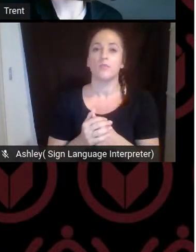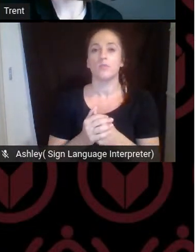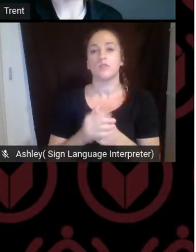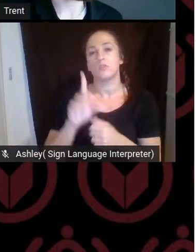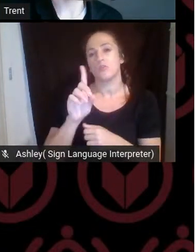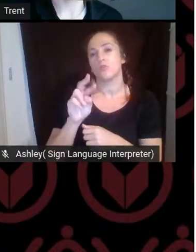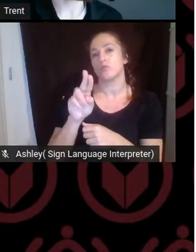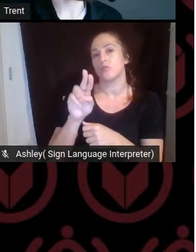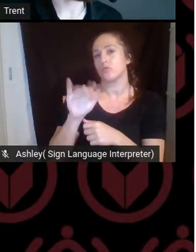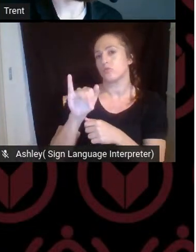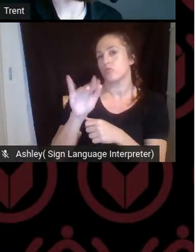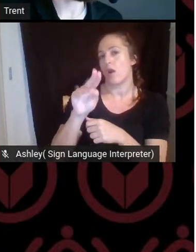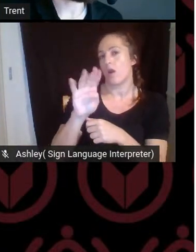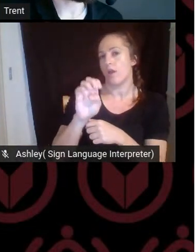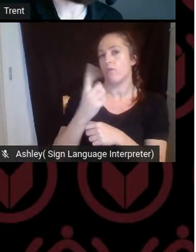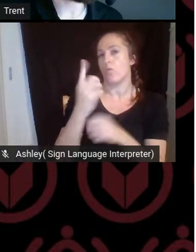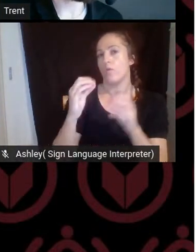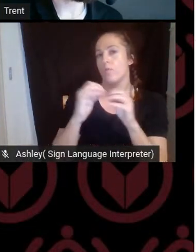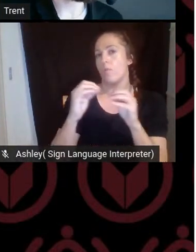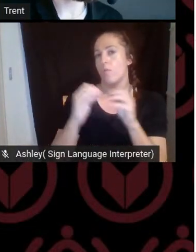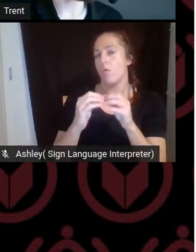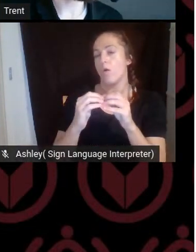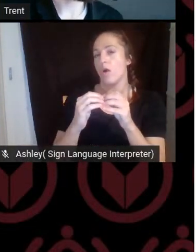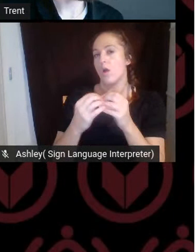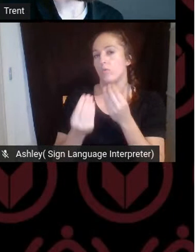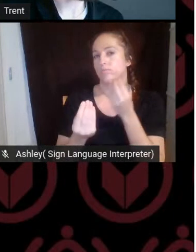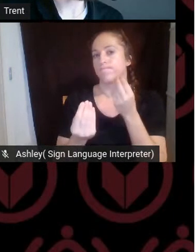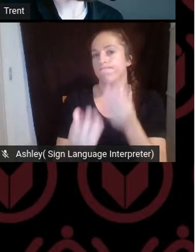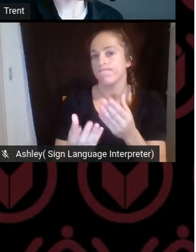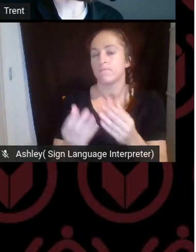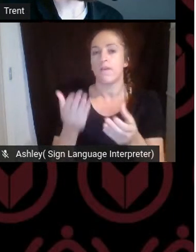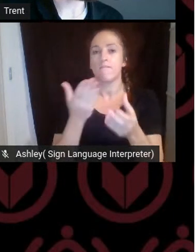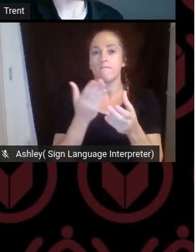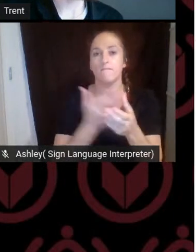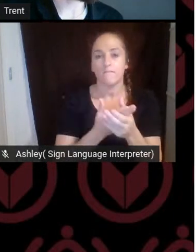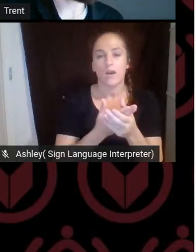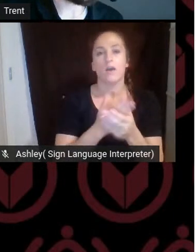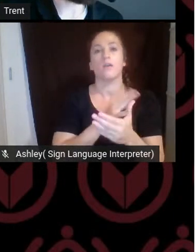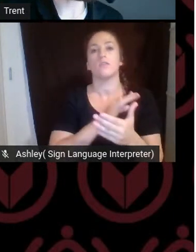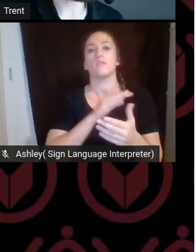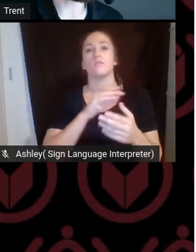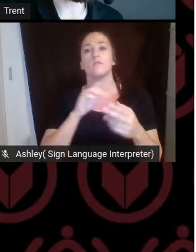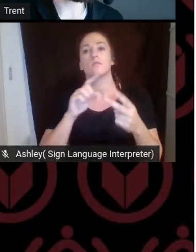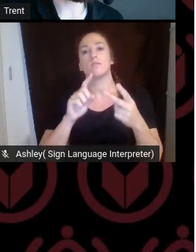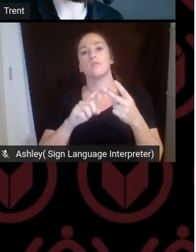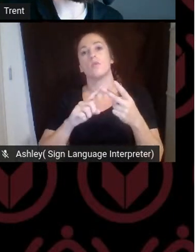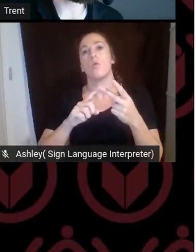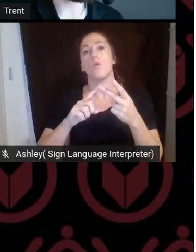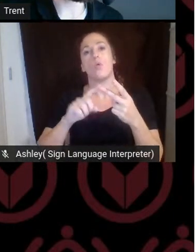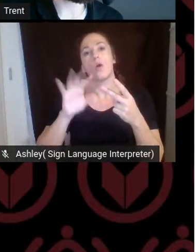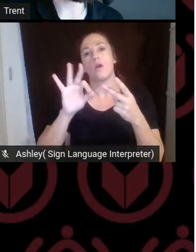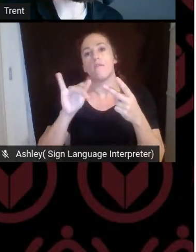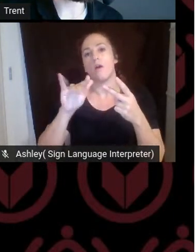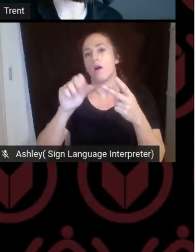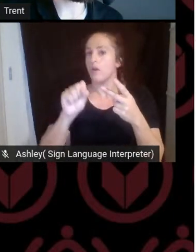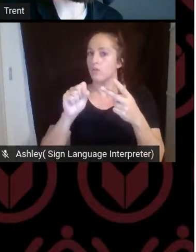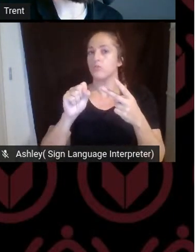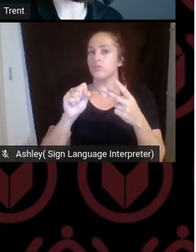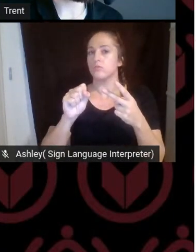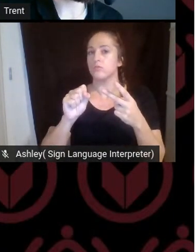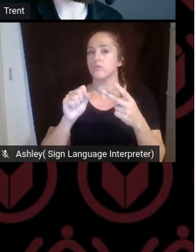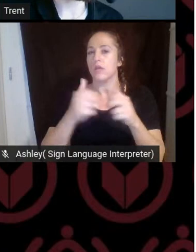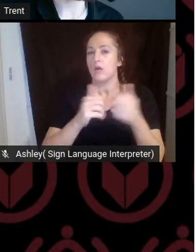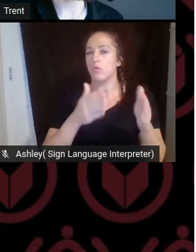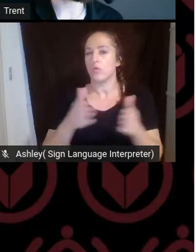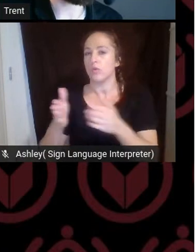is organizing your files and folders. If, for example, I have something. Let's take a quiz that was done